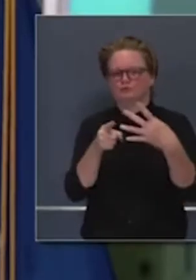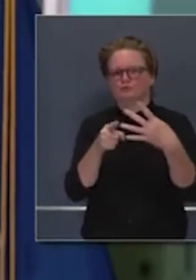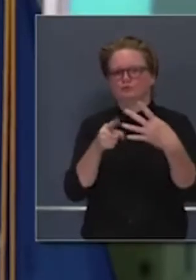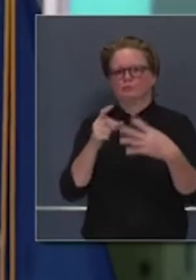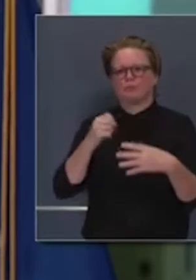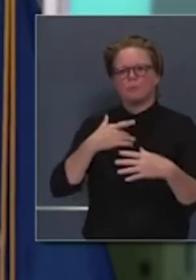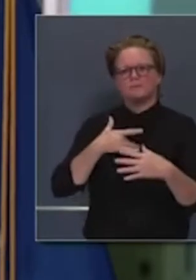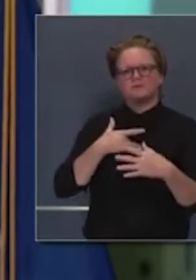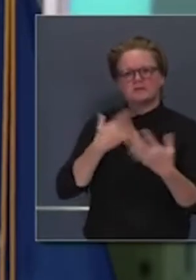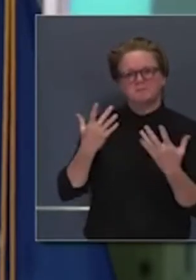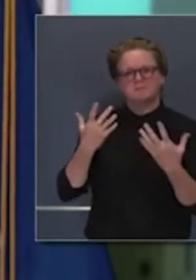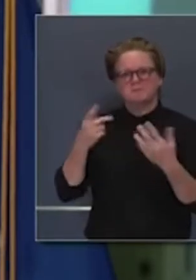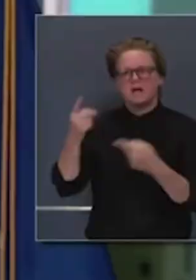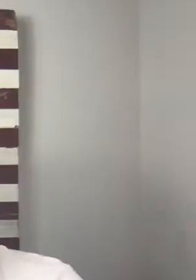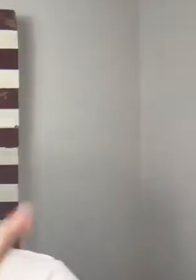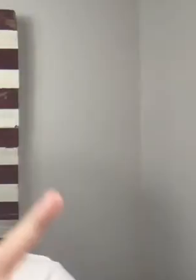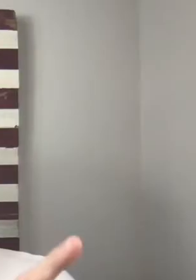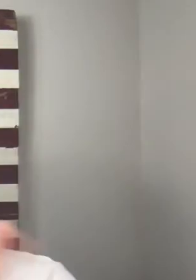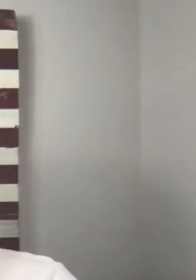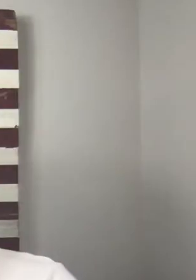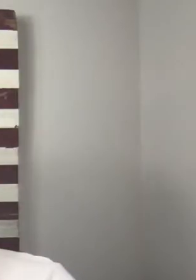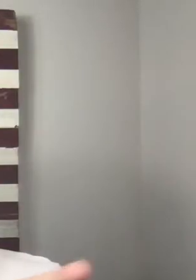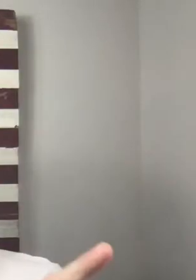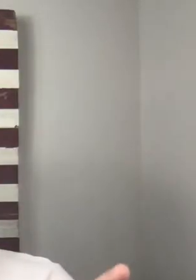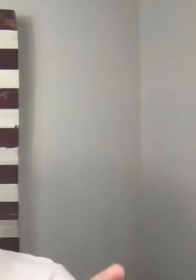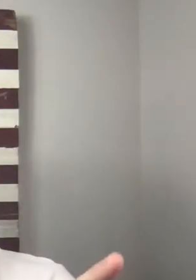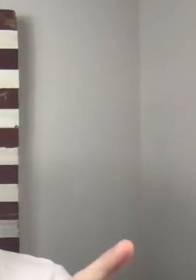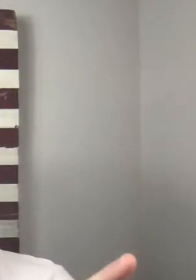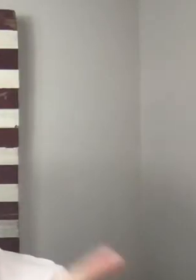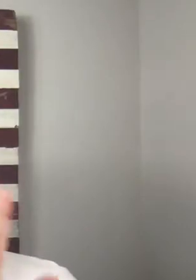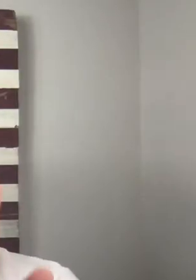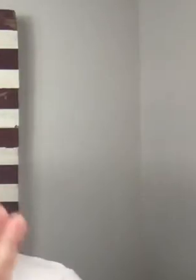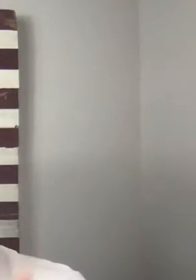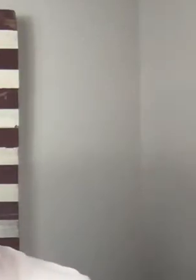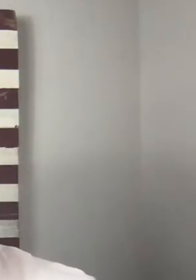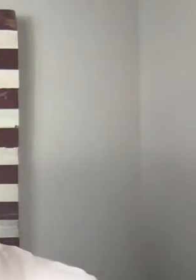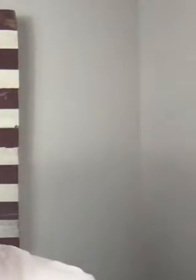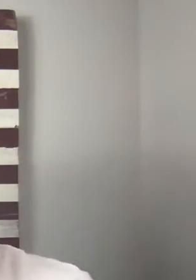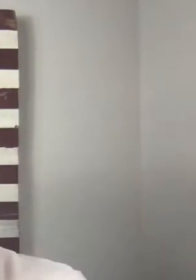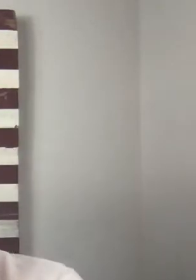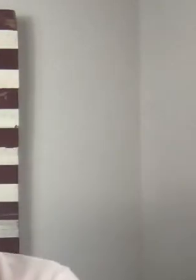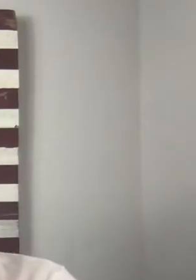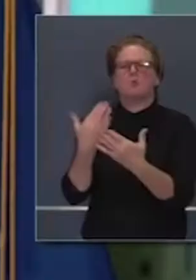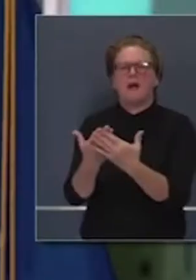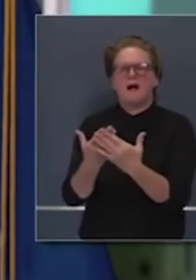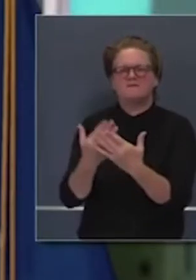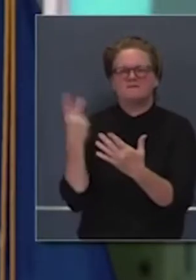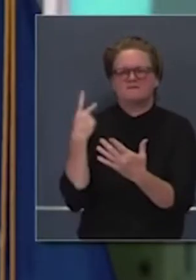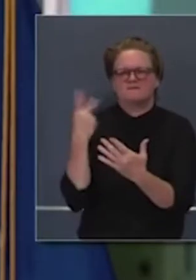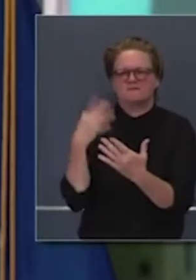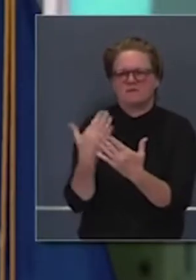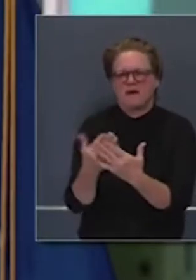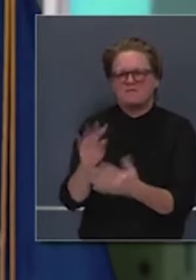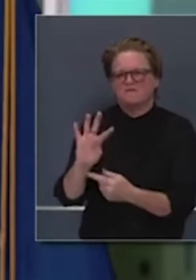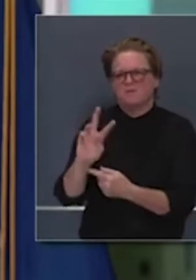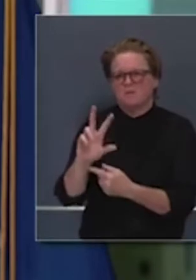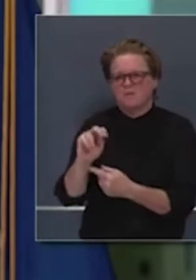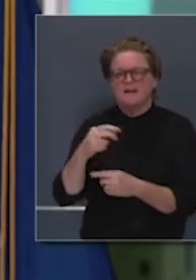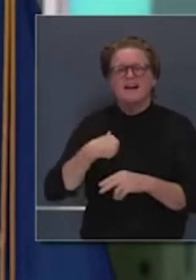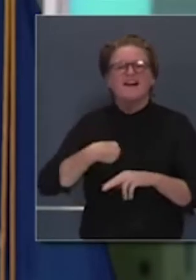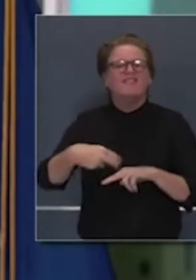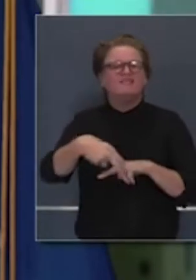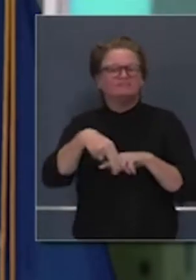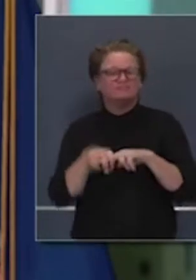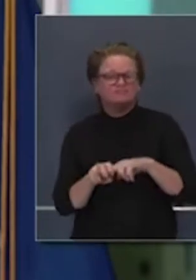outdoor restaurant. Remember that. He said it was outdoors, okay? Let's keep watching. Sat down at the larger